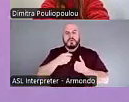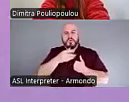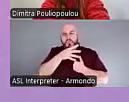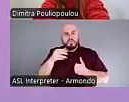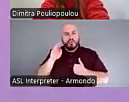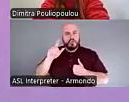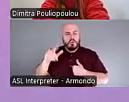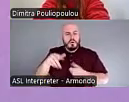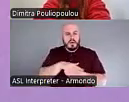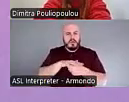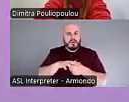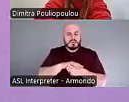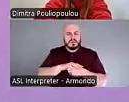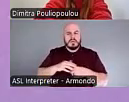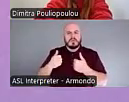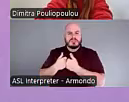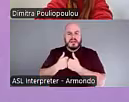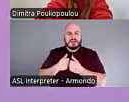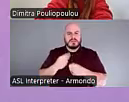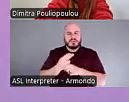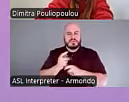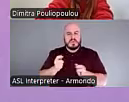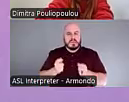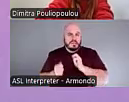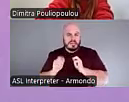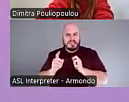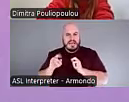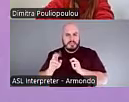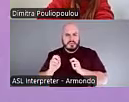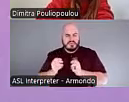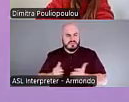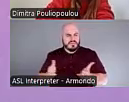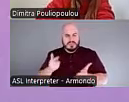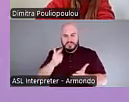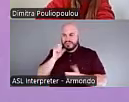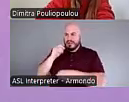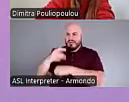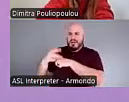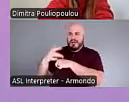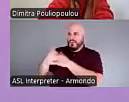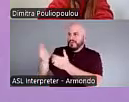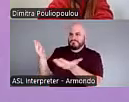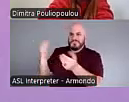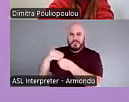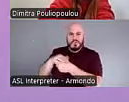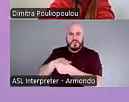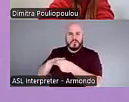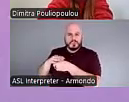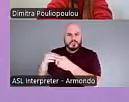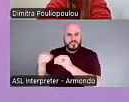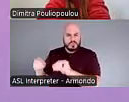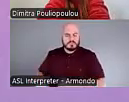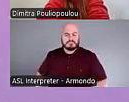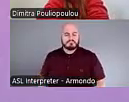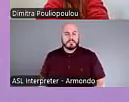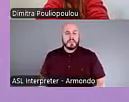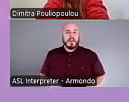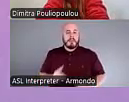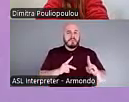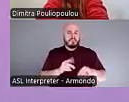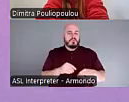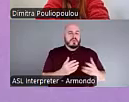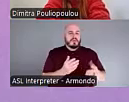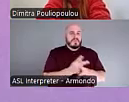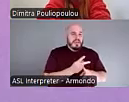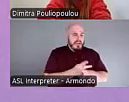described challenges using adaptive devices that simply weren't available in local stores. Those with caregiving responsibilities spoke